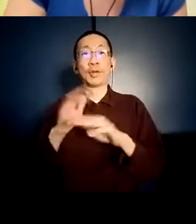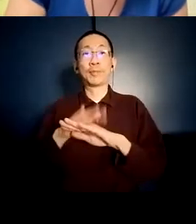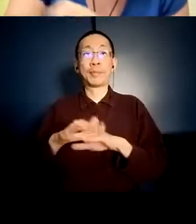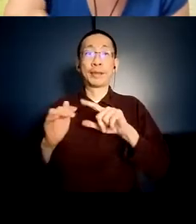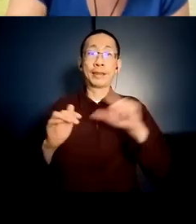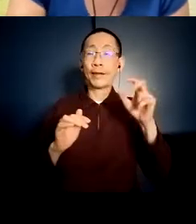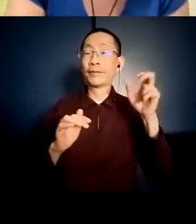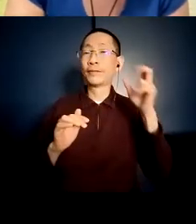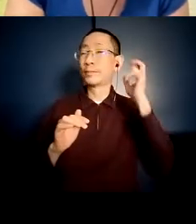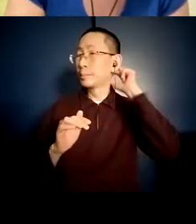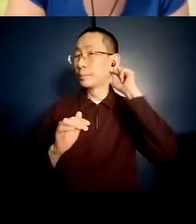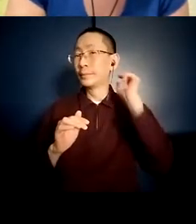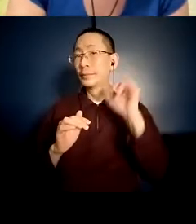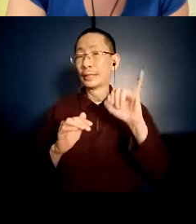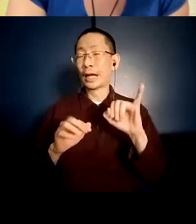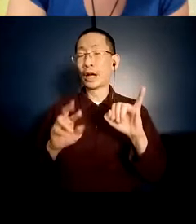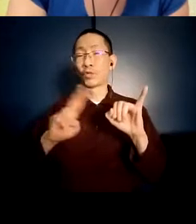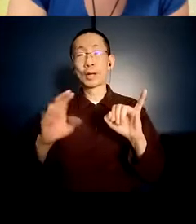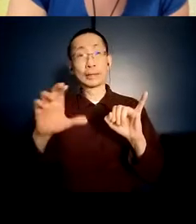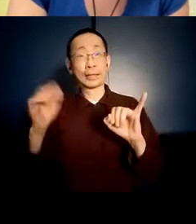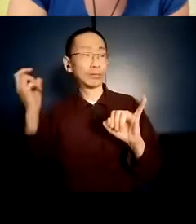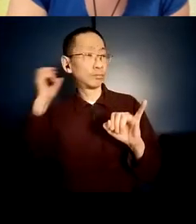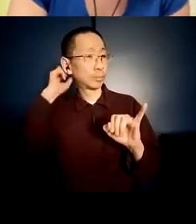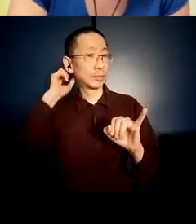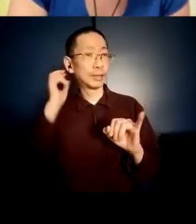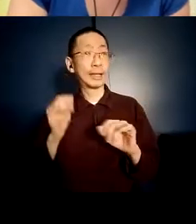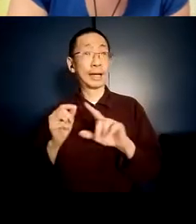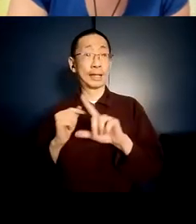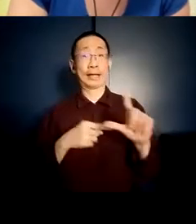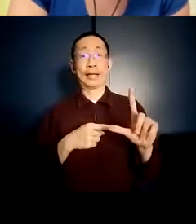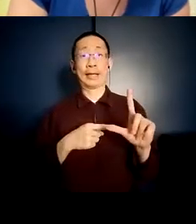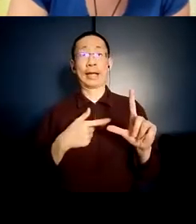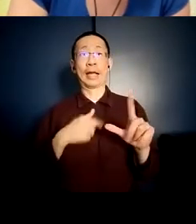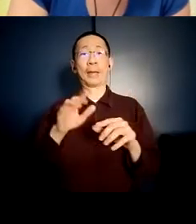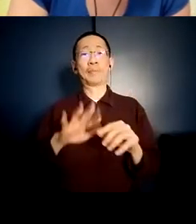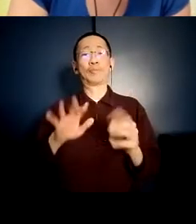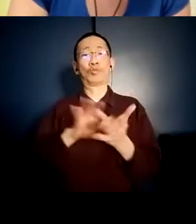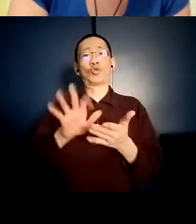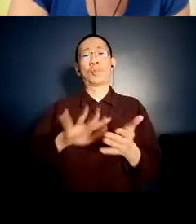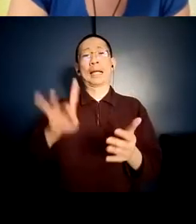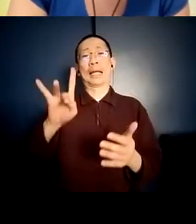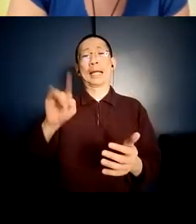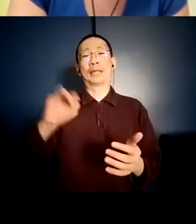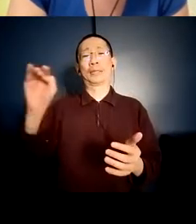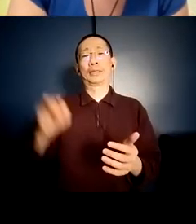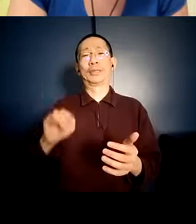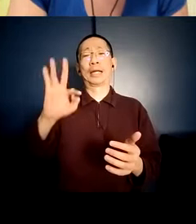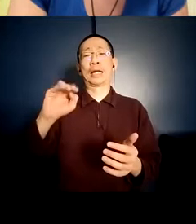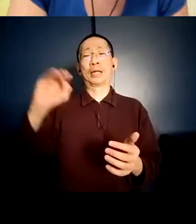my right implant. And you can see that with my left implant, I'm in the 80s and 90s for